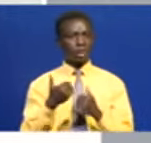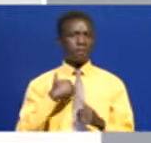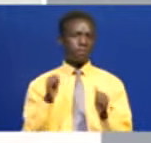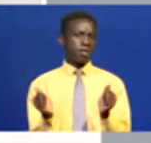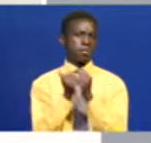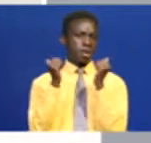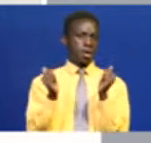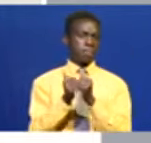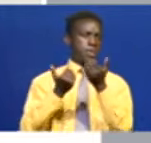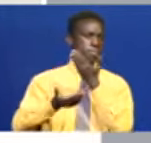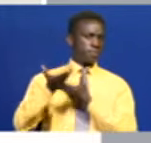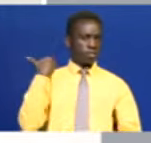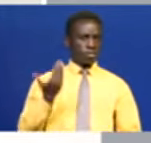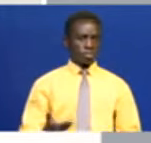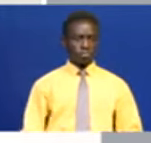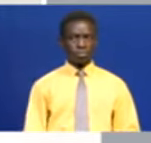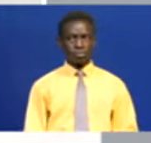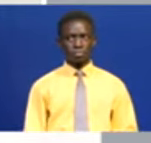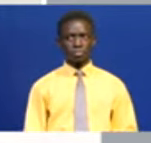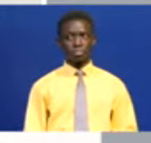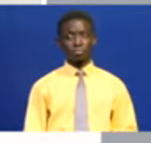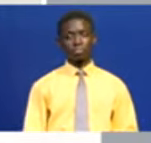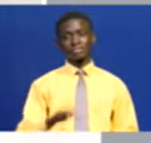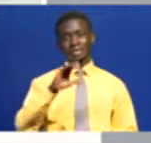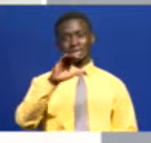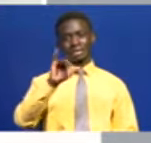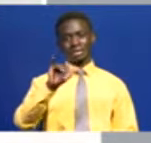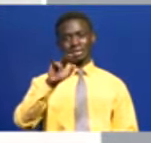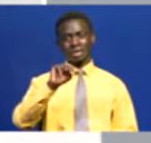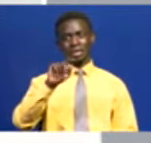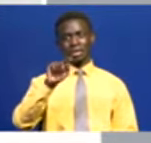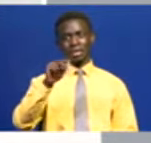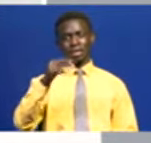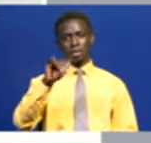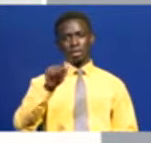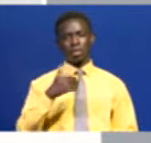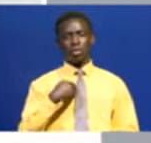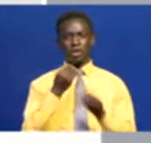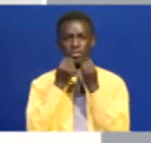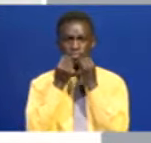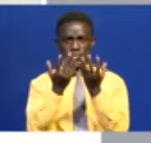happening before? Cynthia, I want to mention the